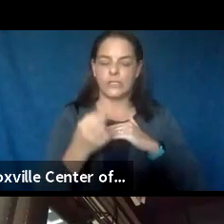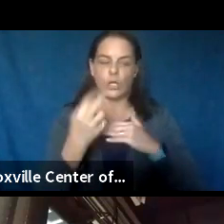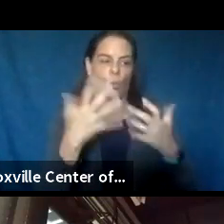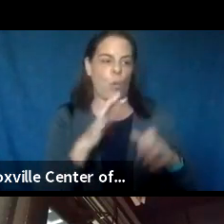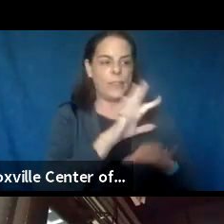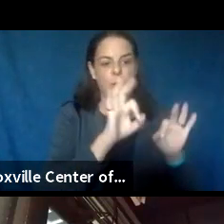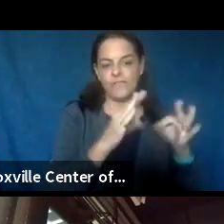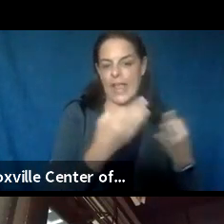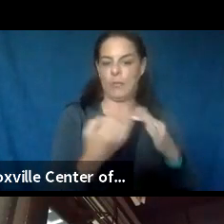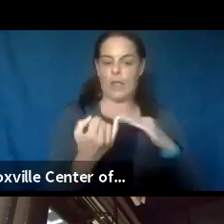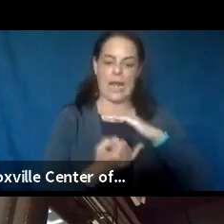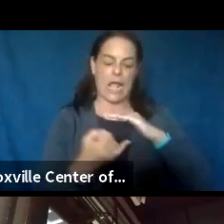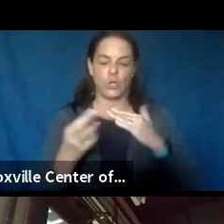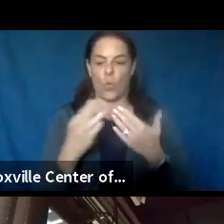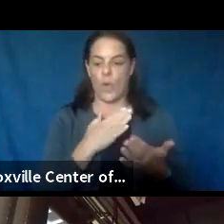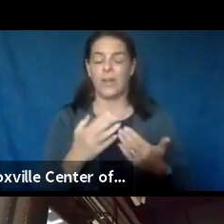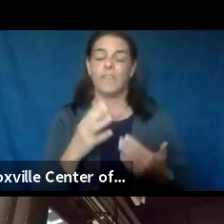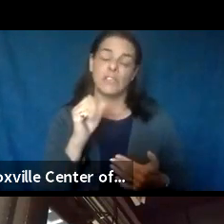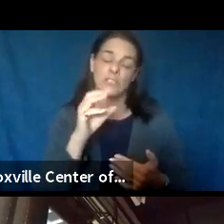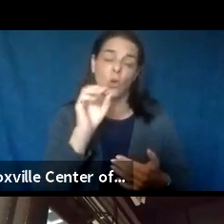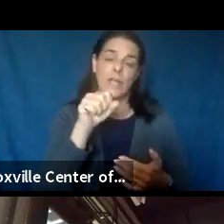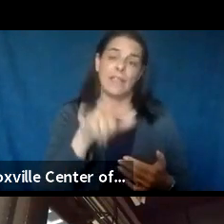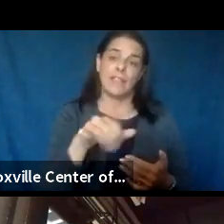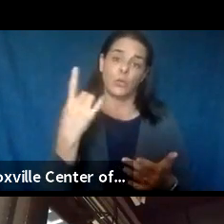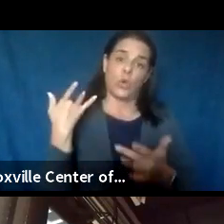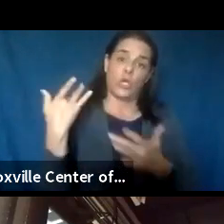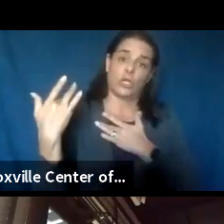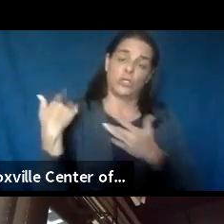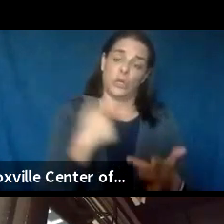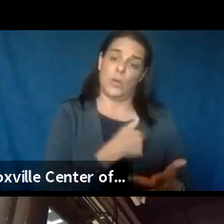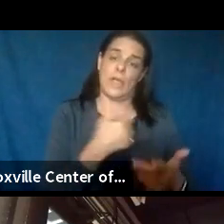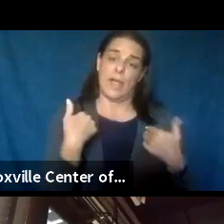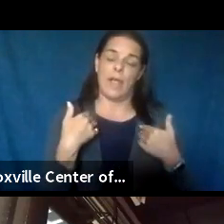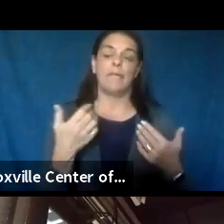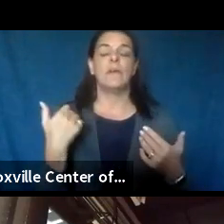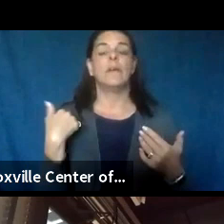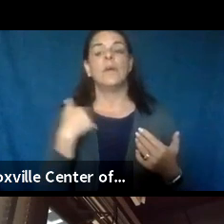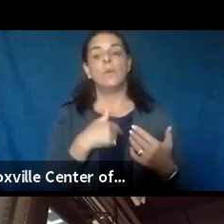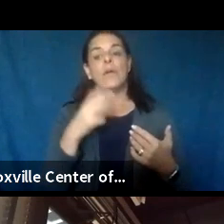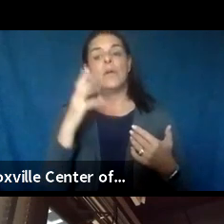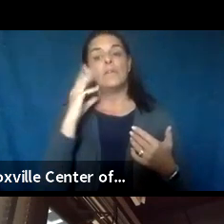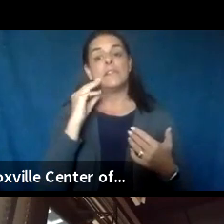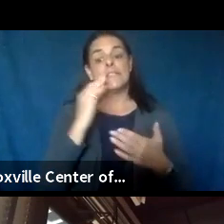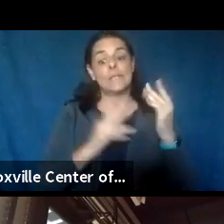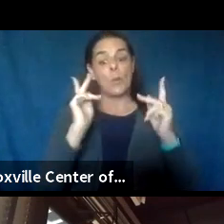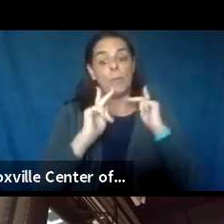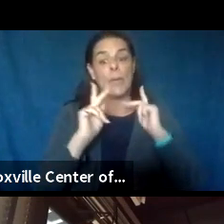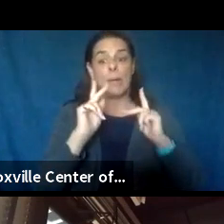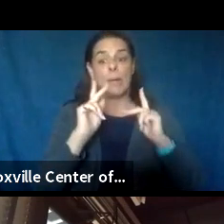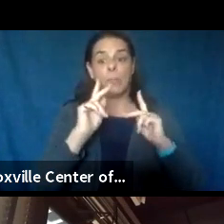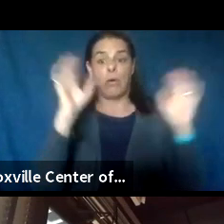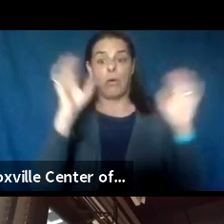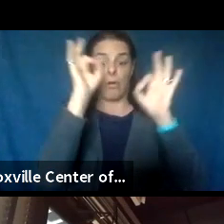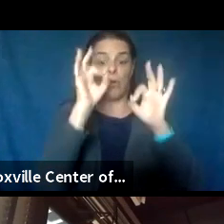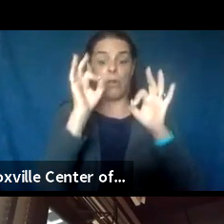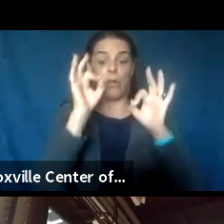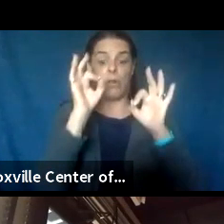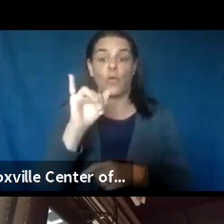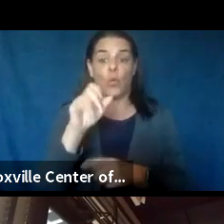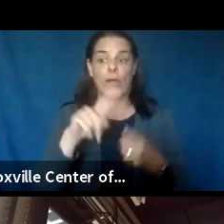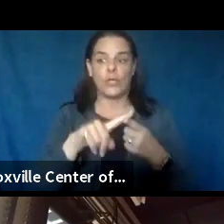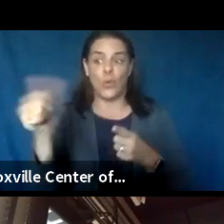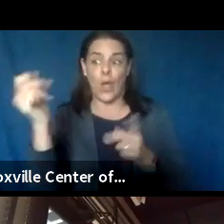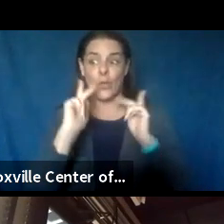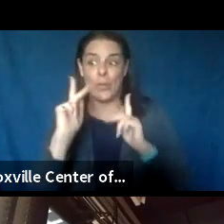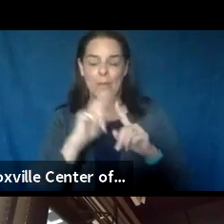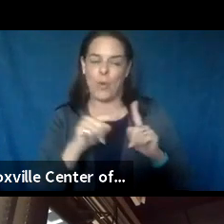quarantine. So that's certainly a concern we have, to have people unknowingly putting others at risk because they don't know they have